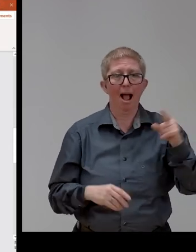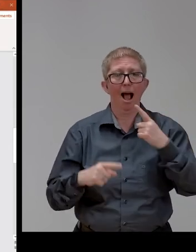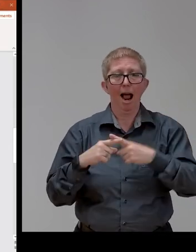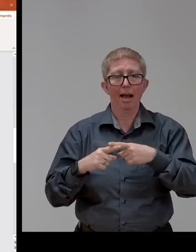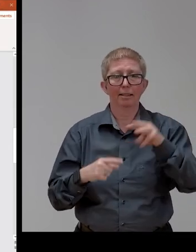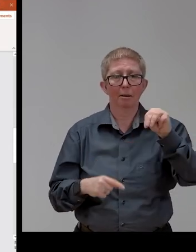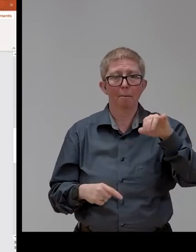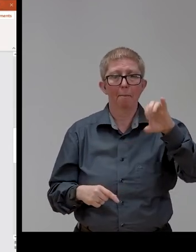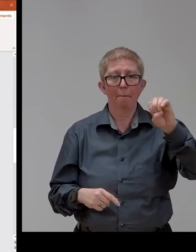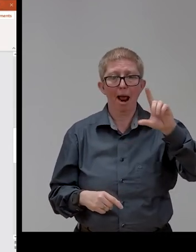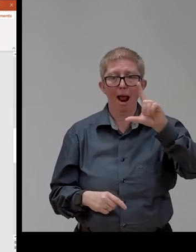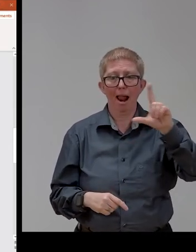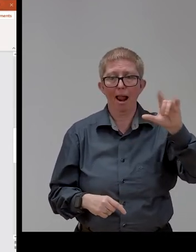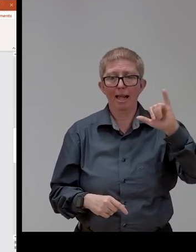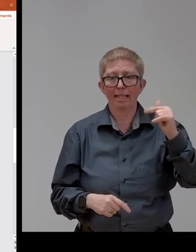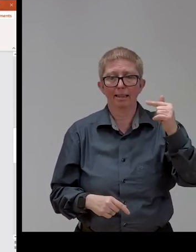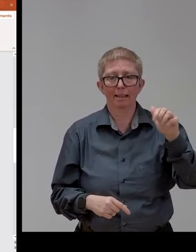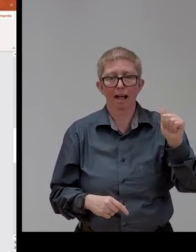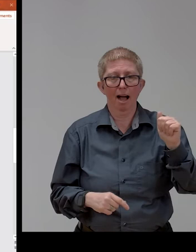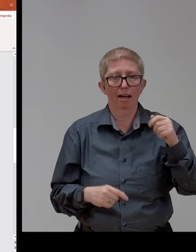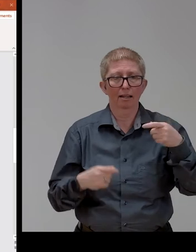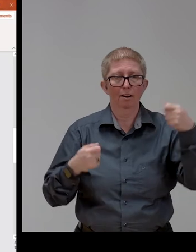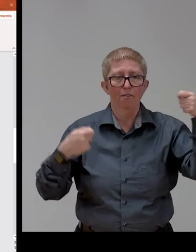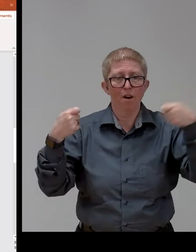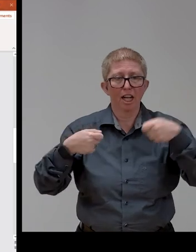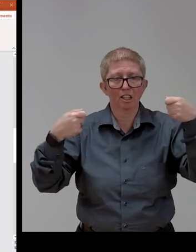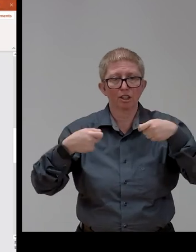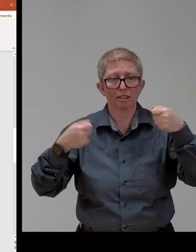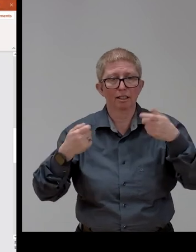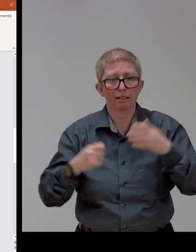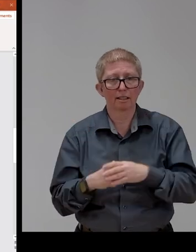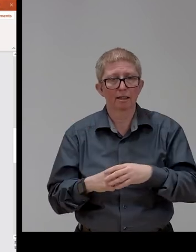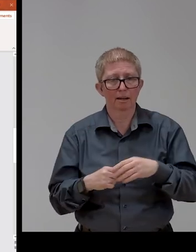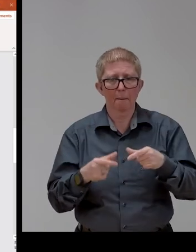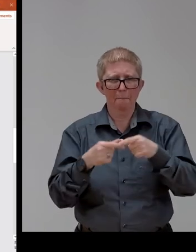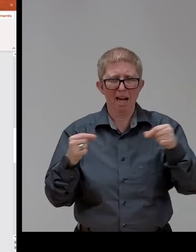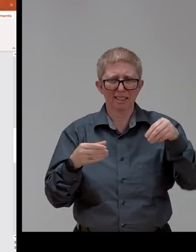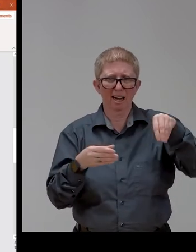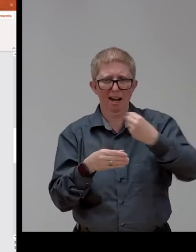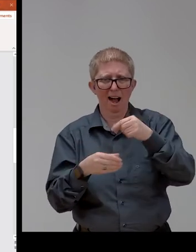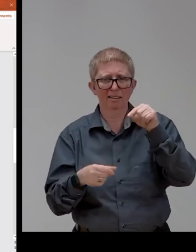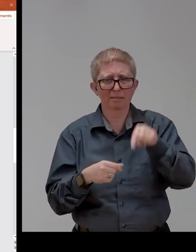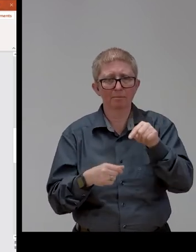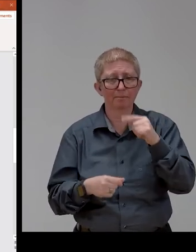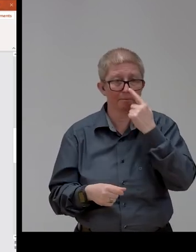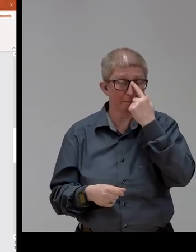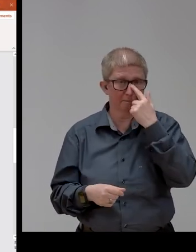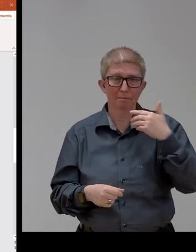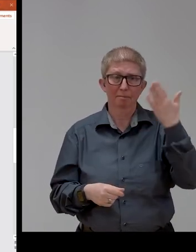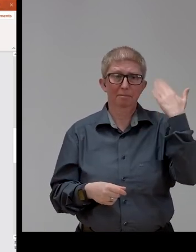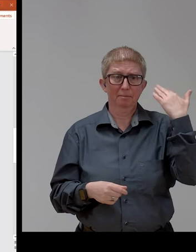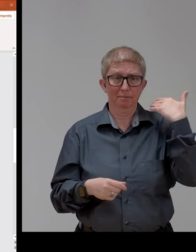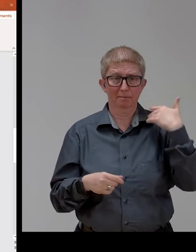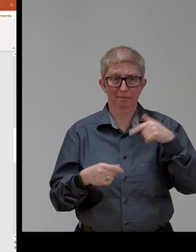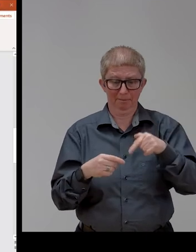and MasterCard when the COVID came on board. They mobilized, worked together, the members of the EFC.